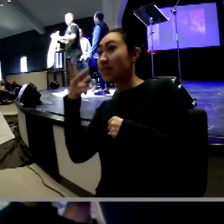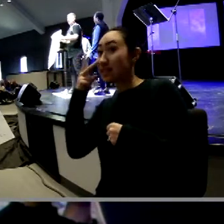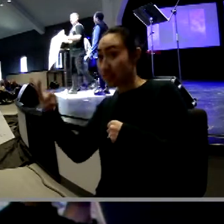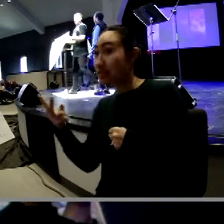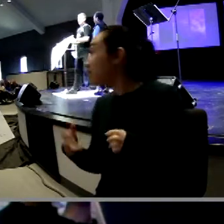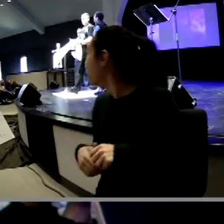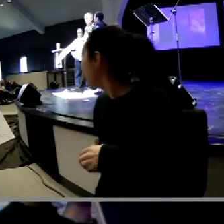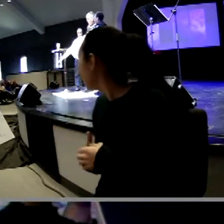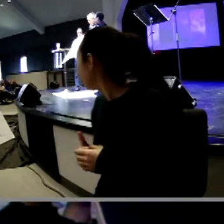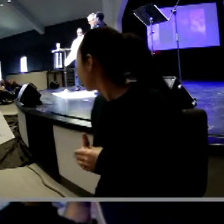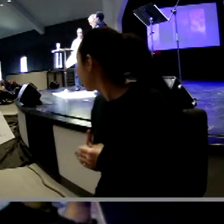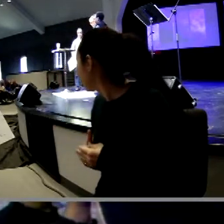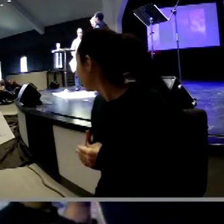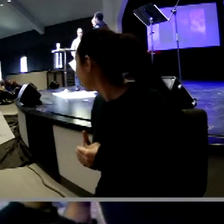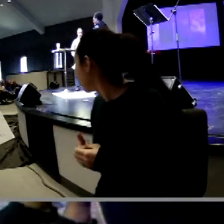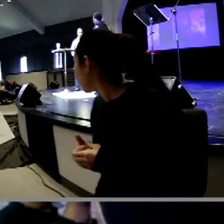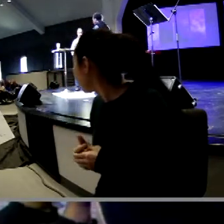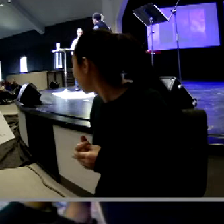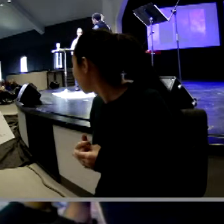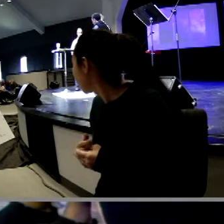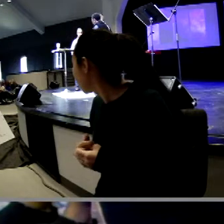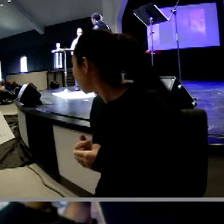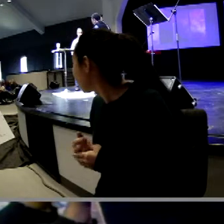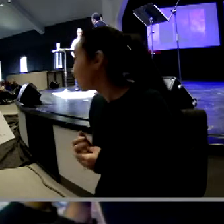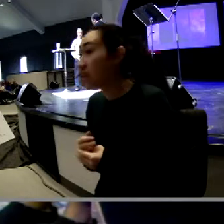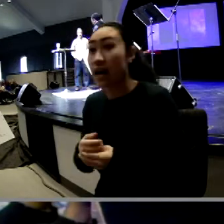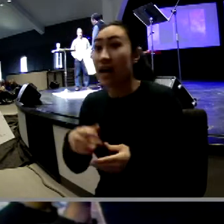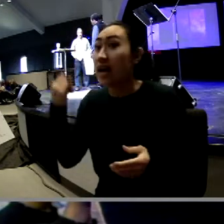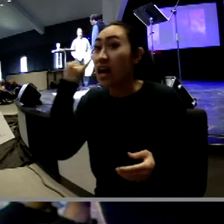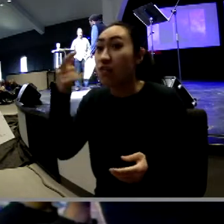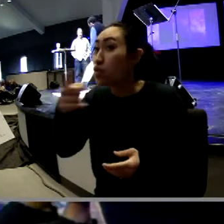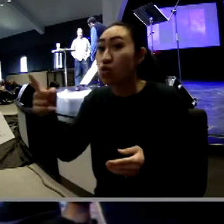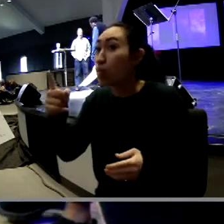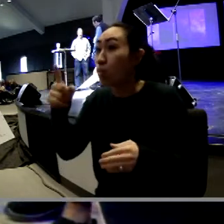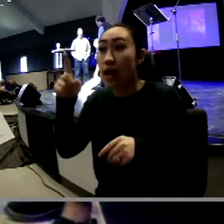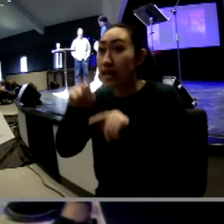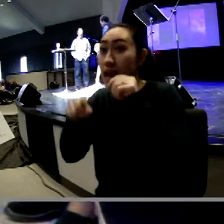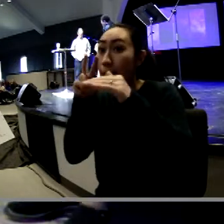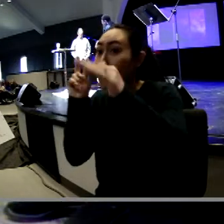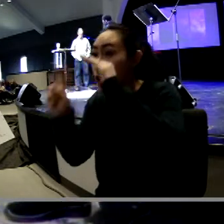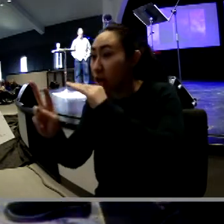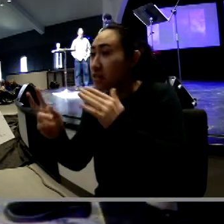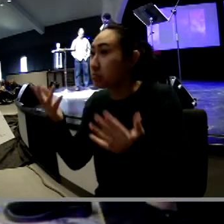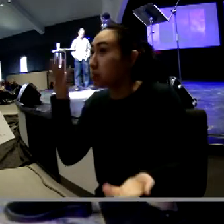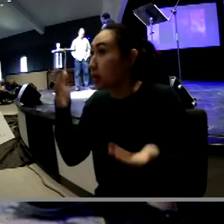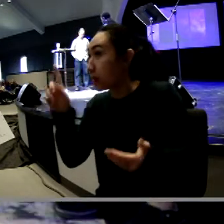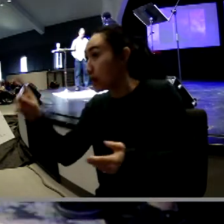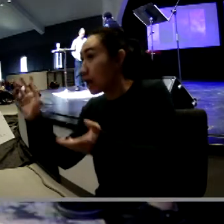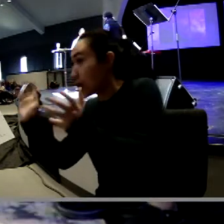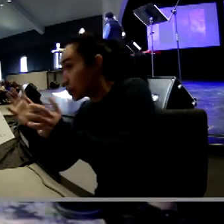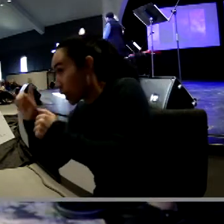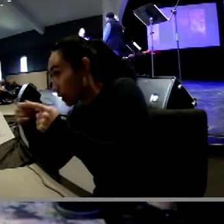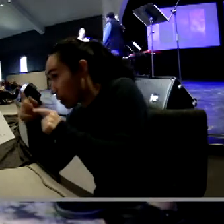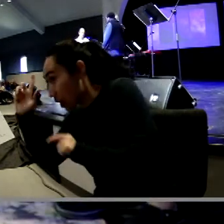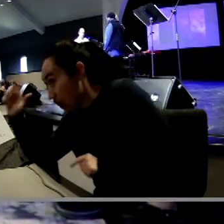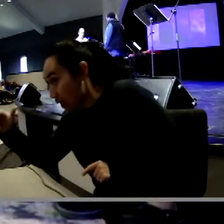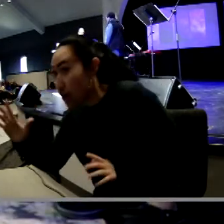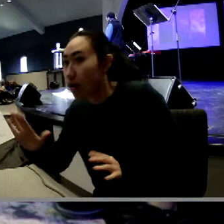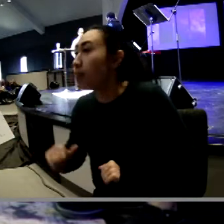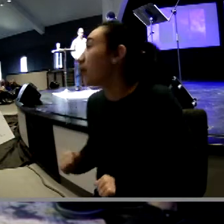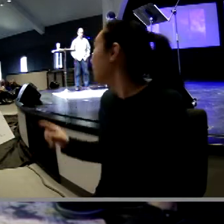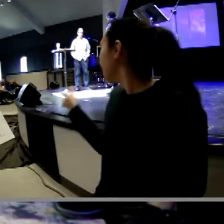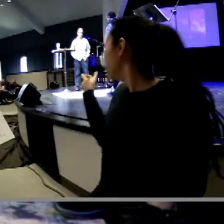going, we need to chat later. But if I was going to ask you a question from